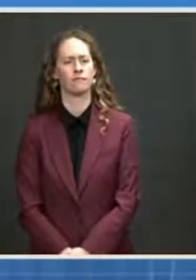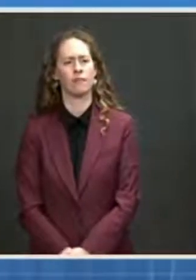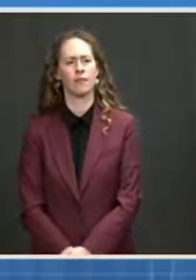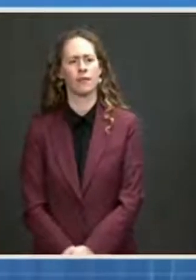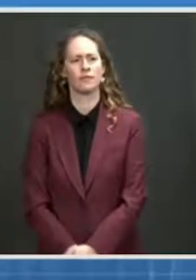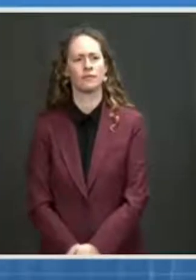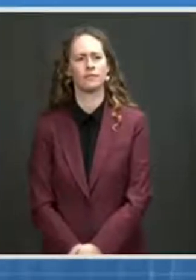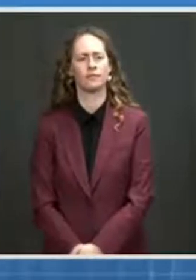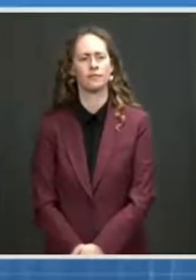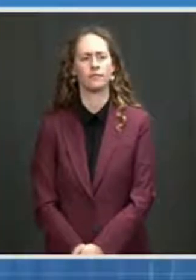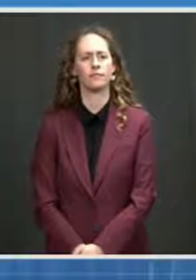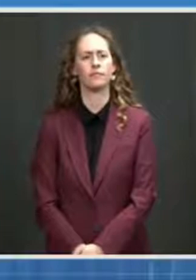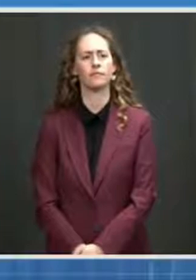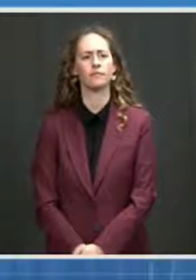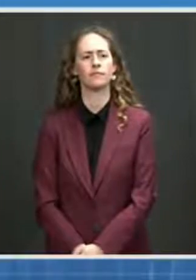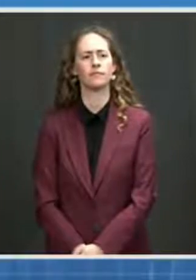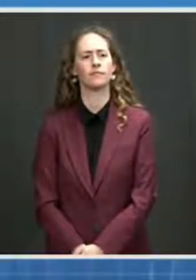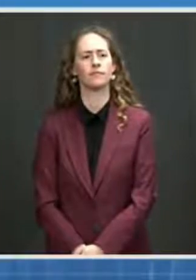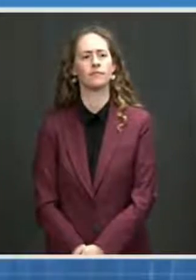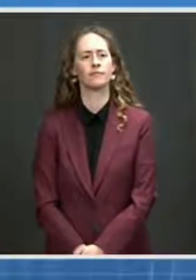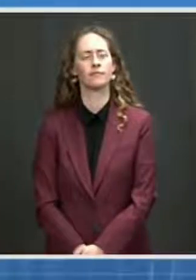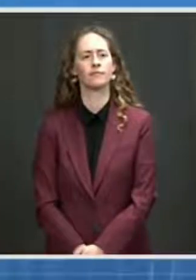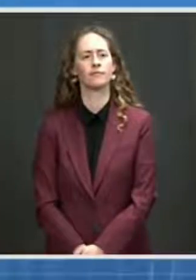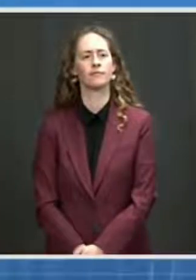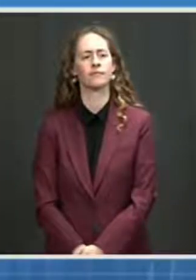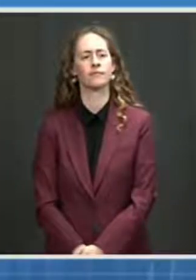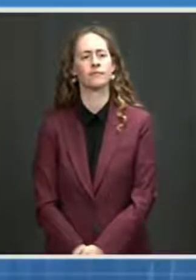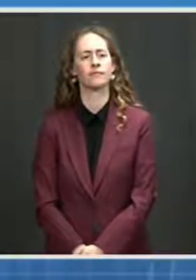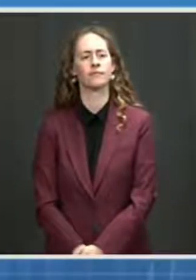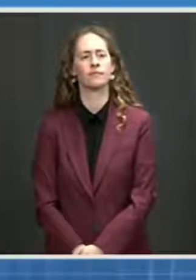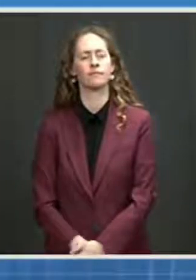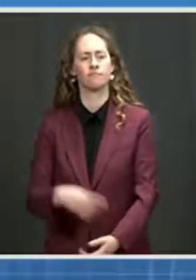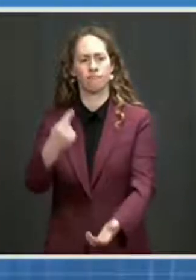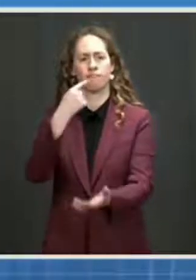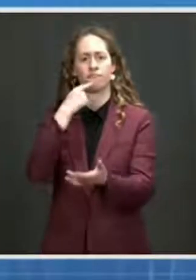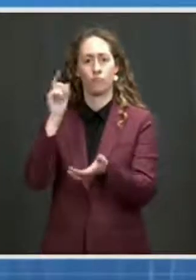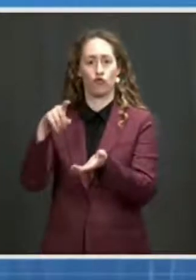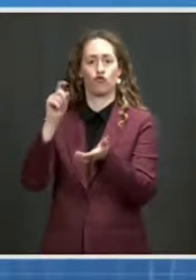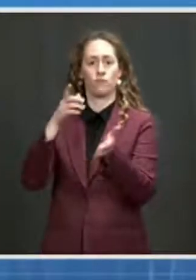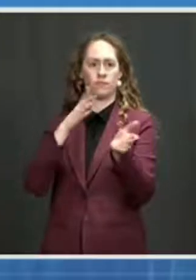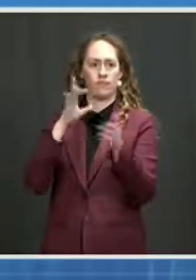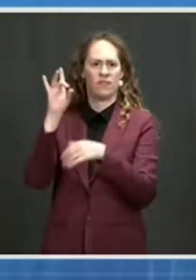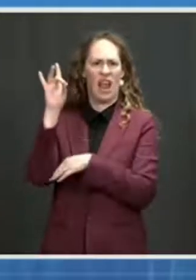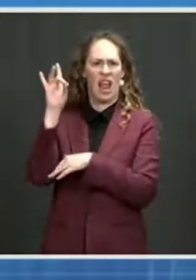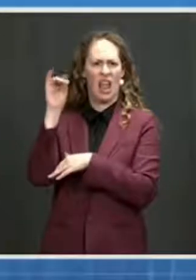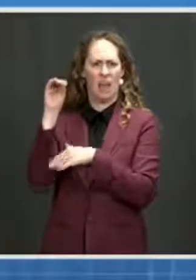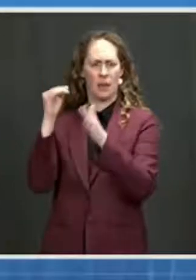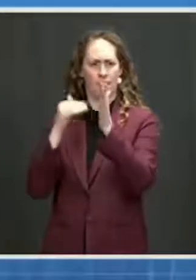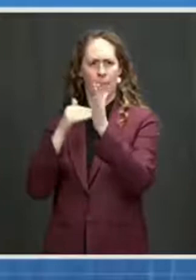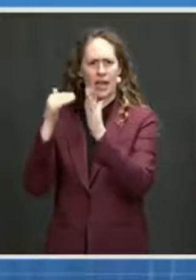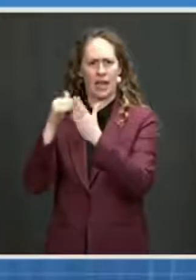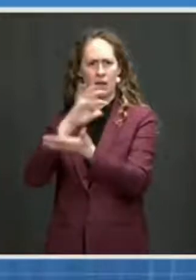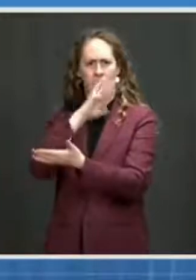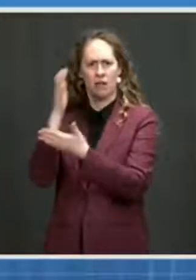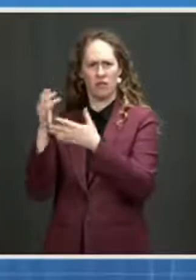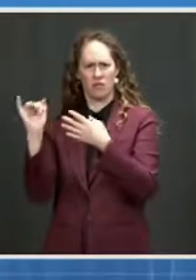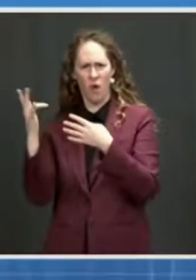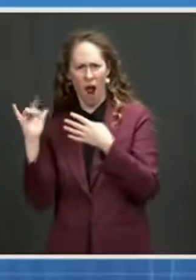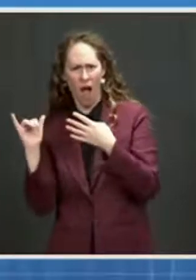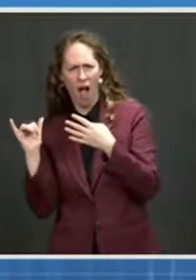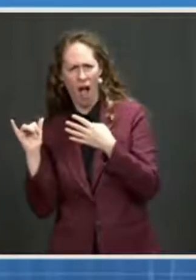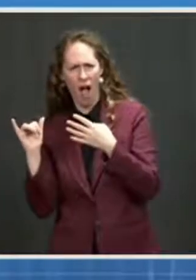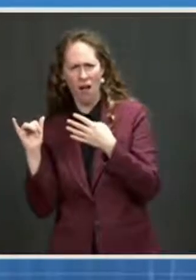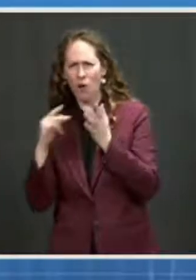of July. I just want to confirm that is supposed to be the end of June, right? And then my other question, just to follow up on the